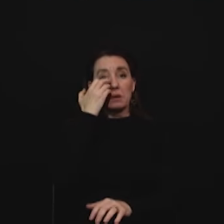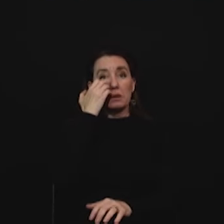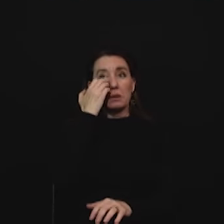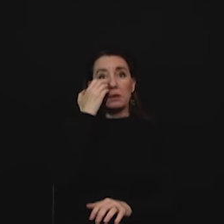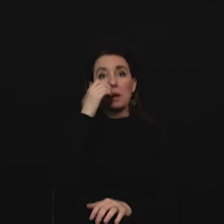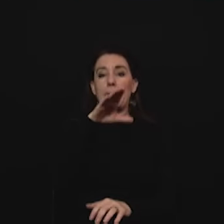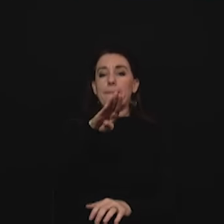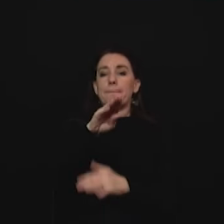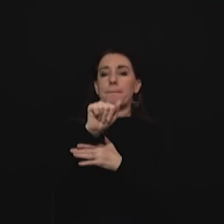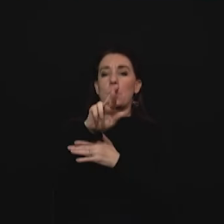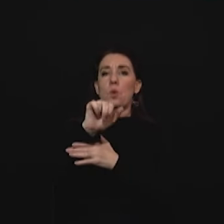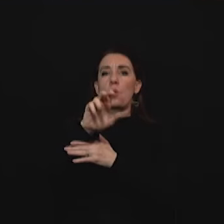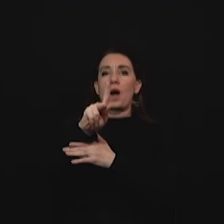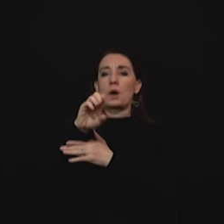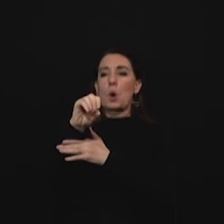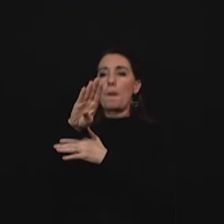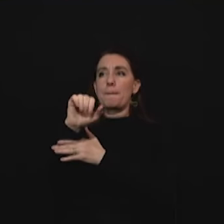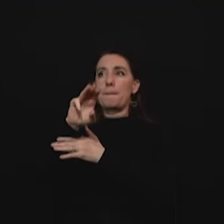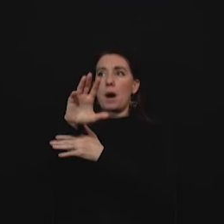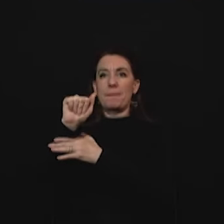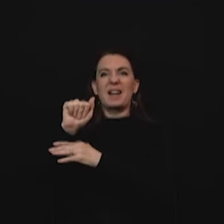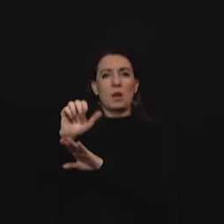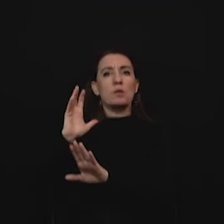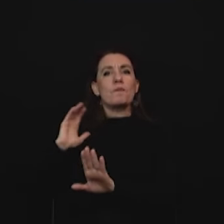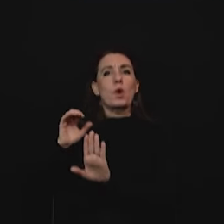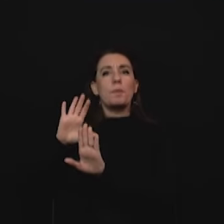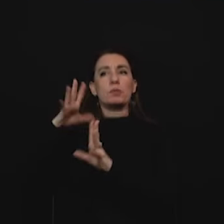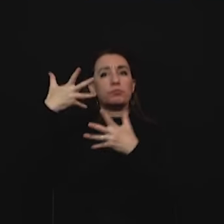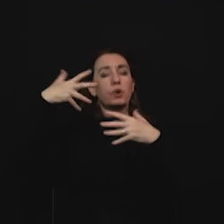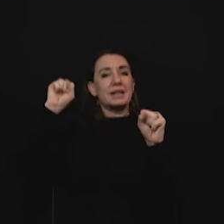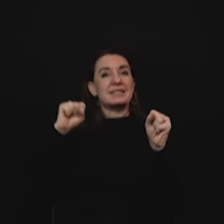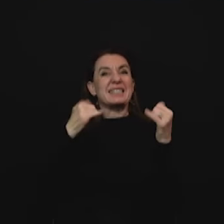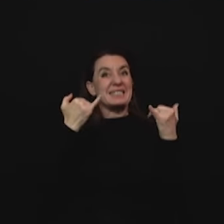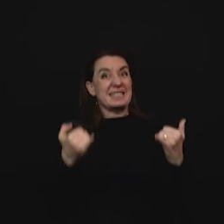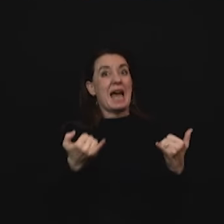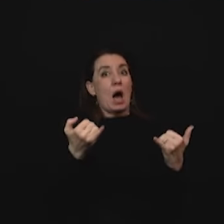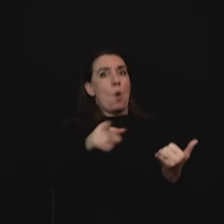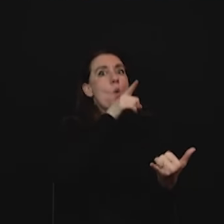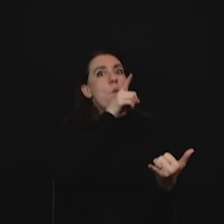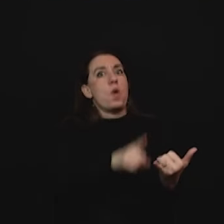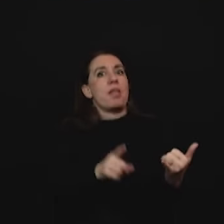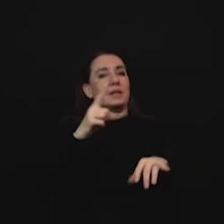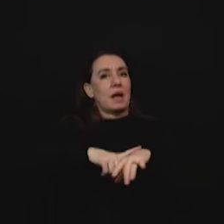Barack Obama, who also president of the United States. Okay. So now I'm going to really throw you